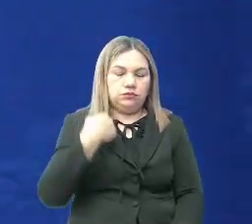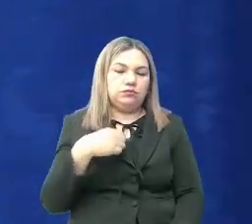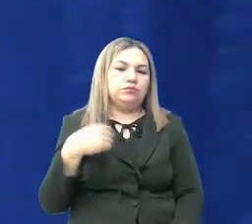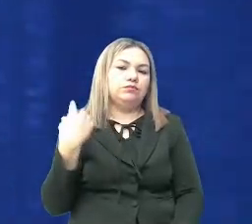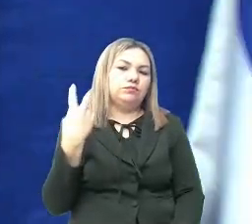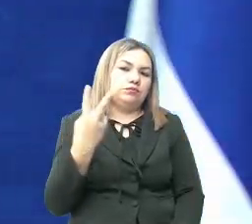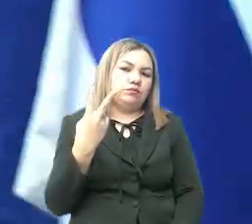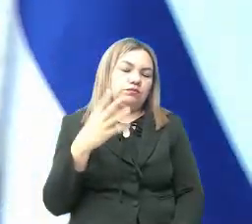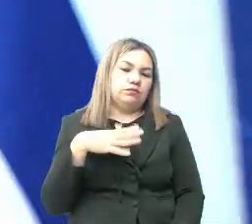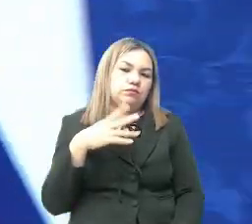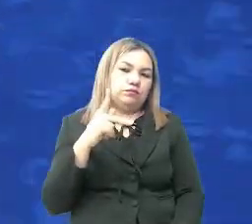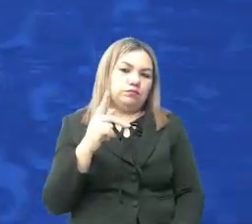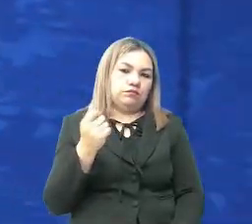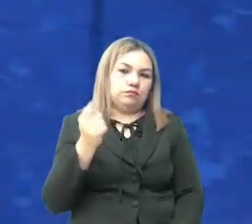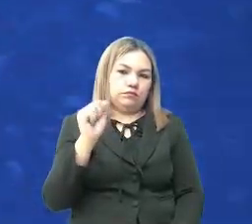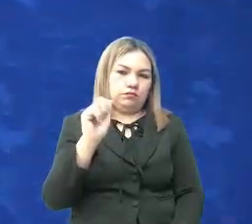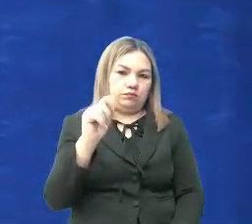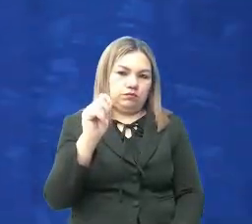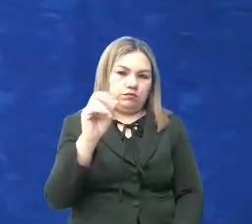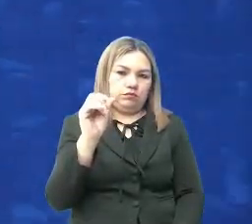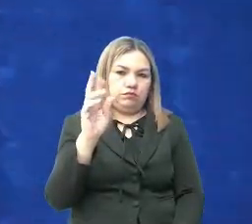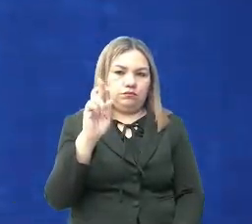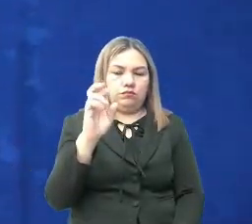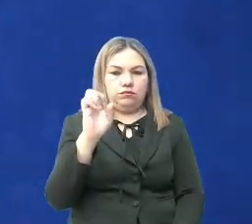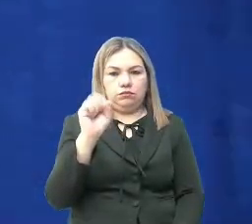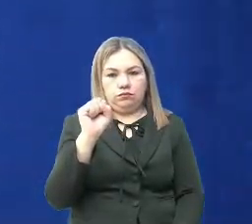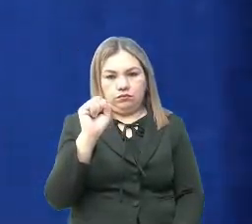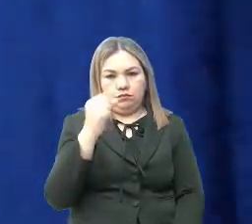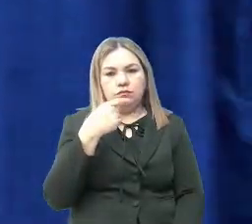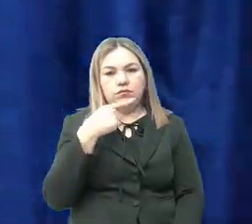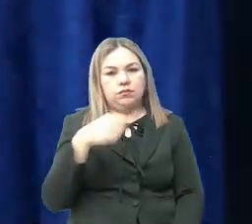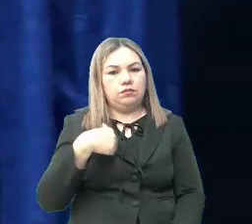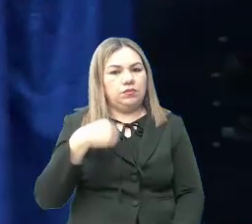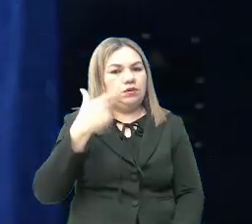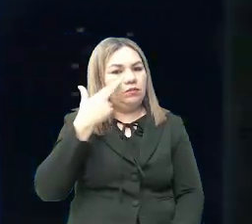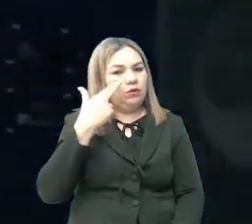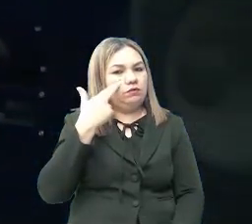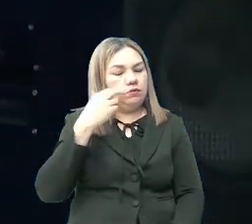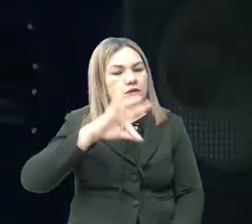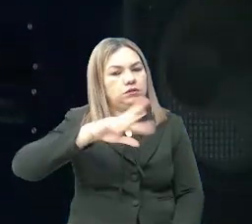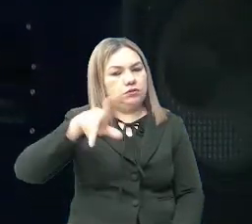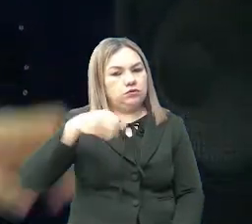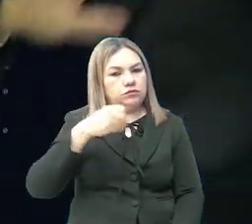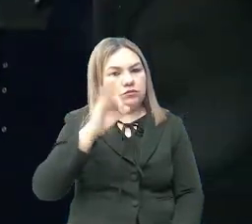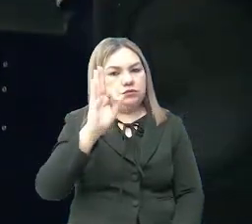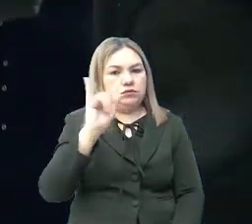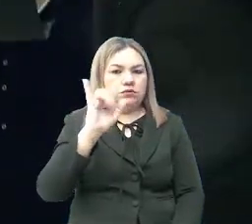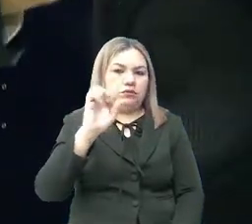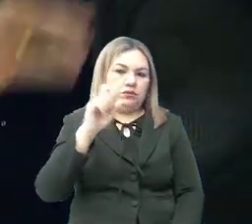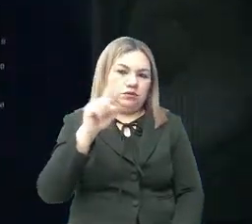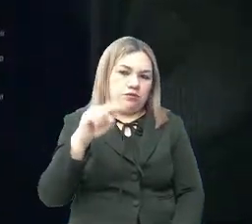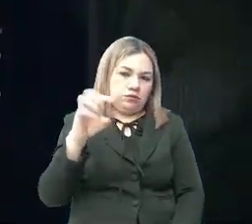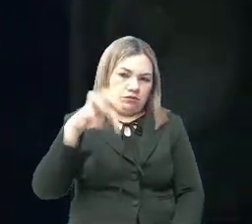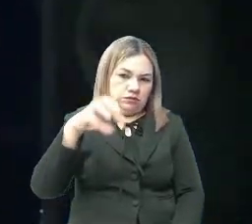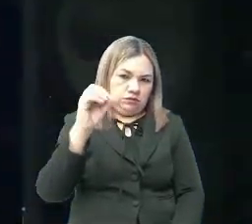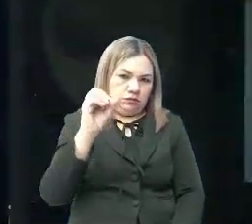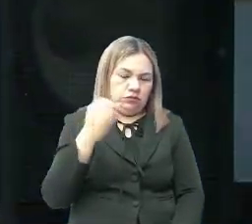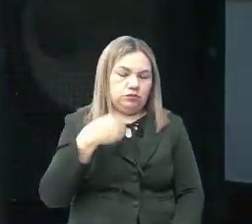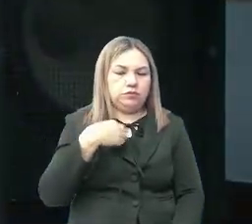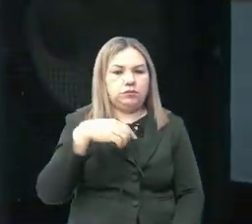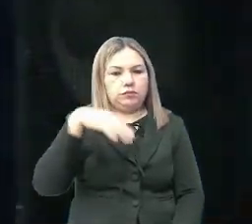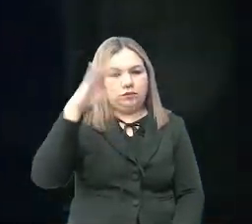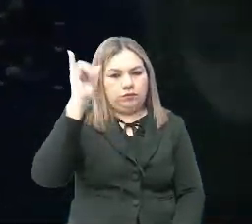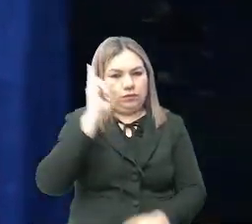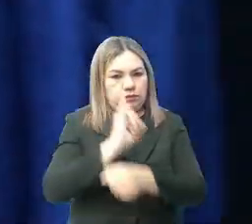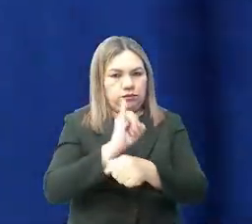brothers, my problem is that I steal the tithes and offerings of the